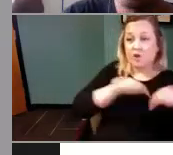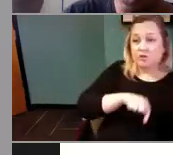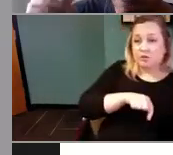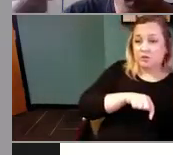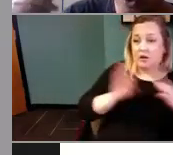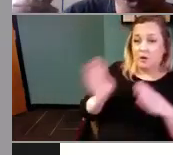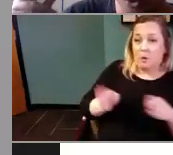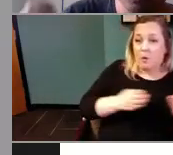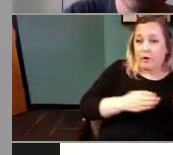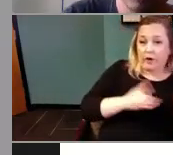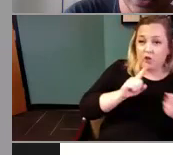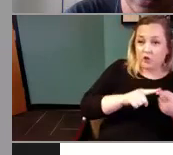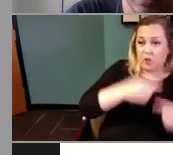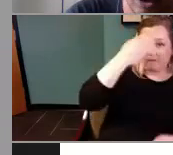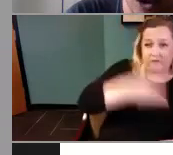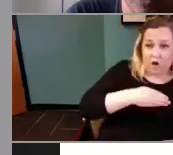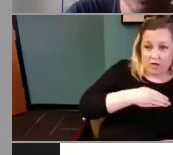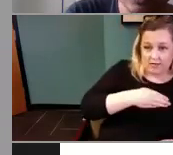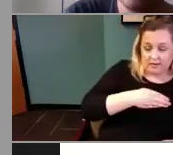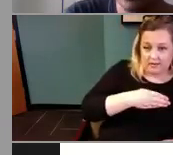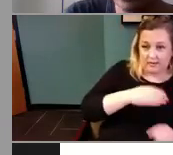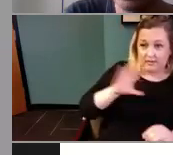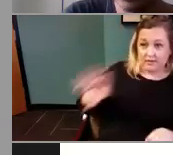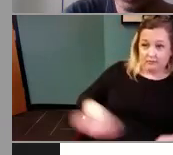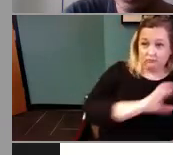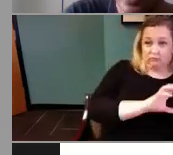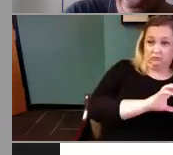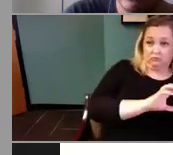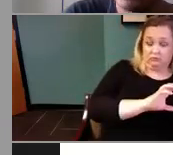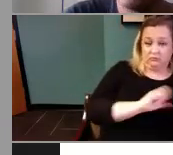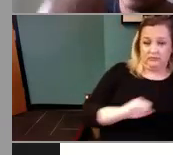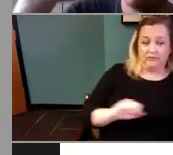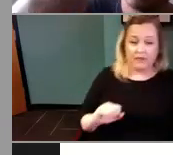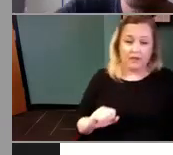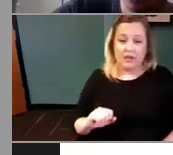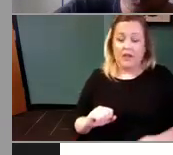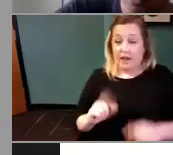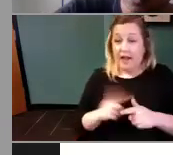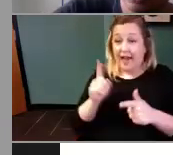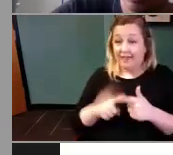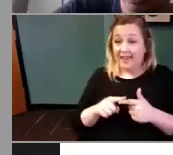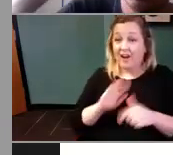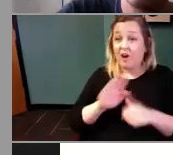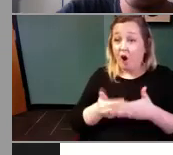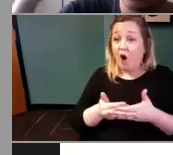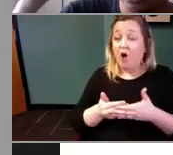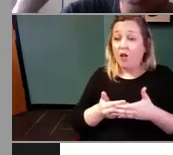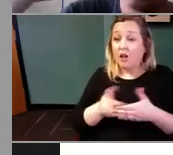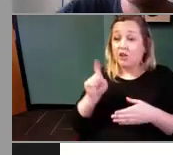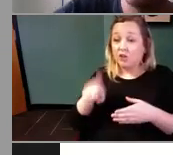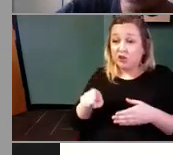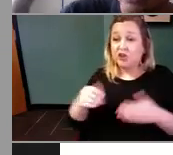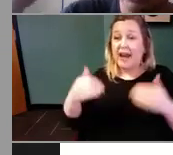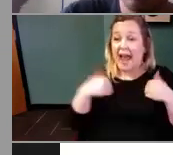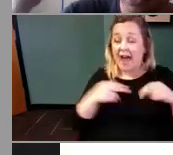list. So if you do so, then all of those nodes should have a descending post order until and